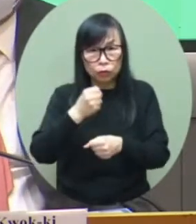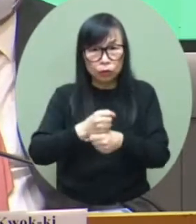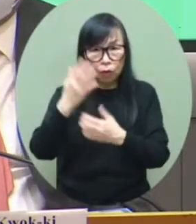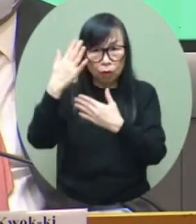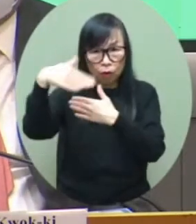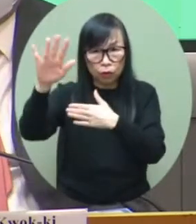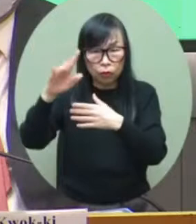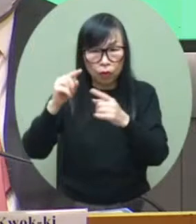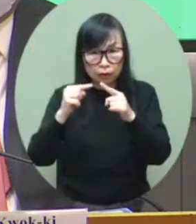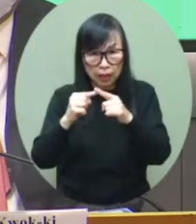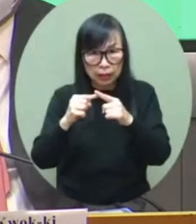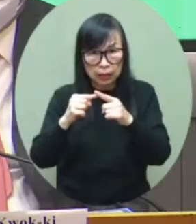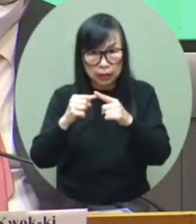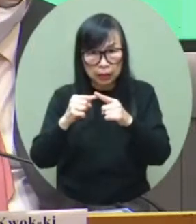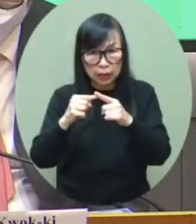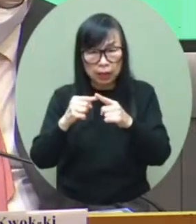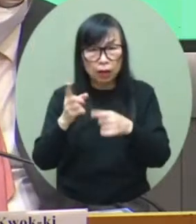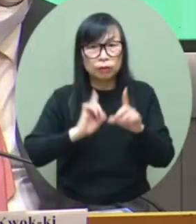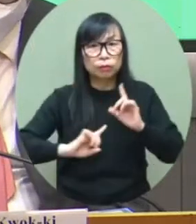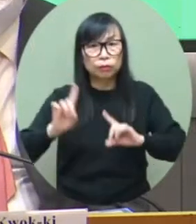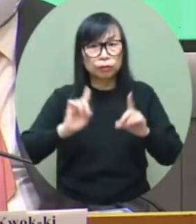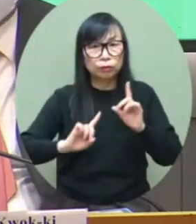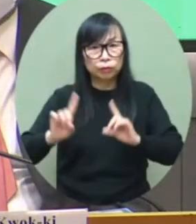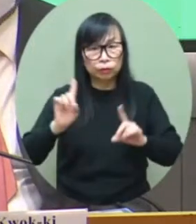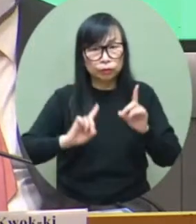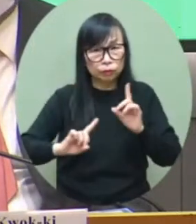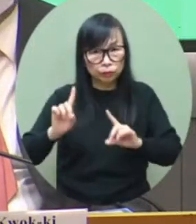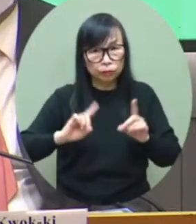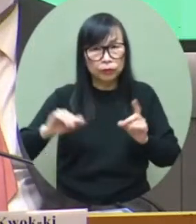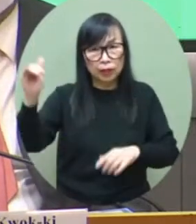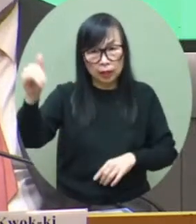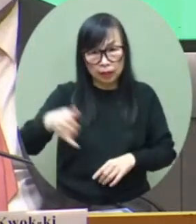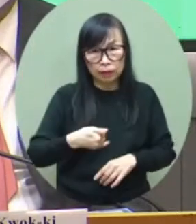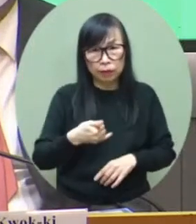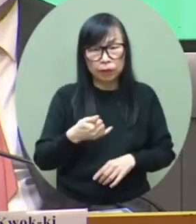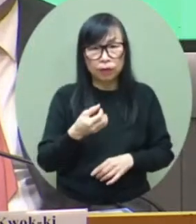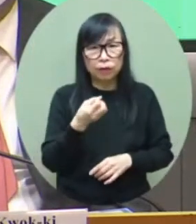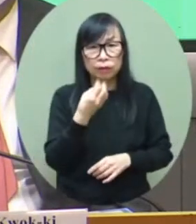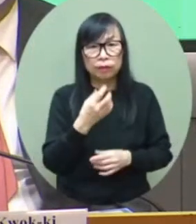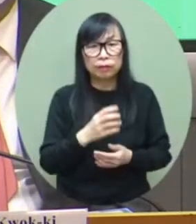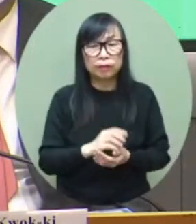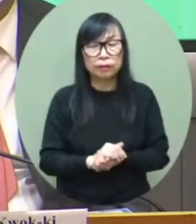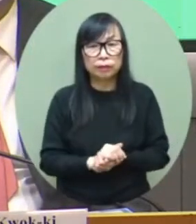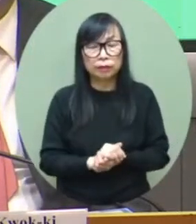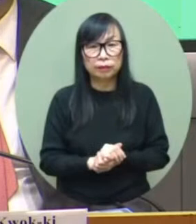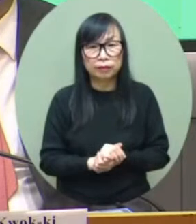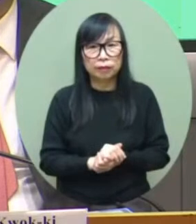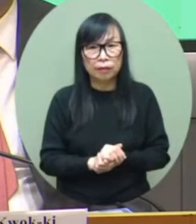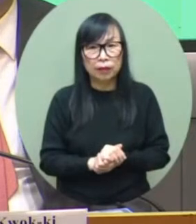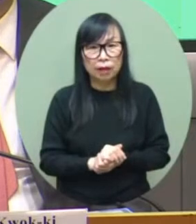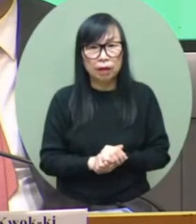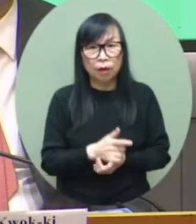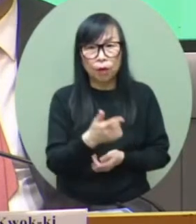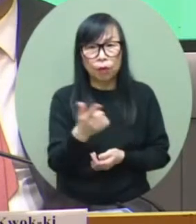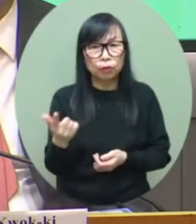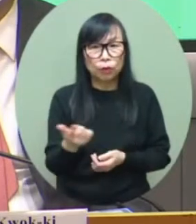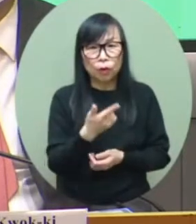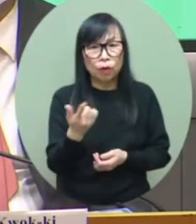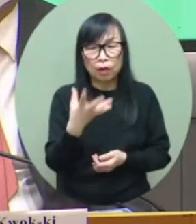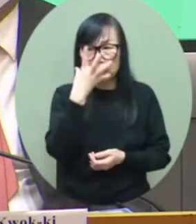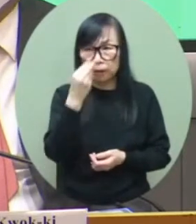many people in the mainland, and as well as those who are working in the mainland. They would like to come to Hong Kong because we